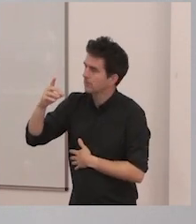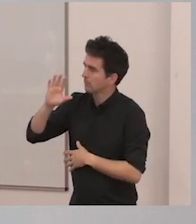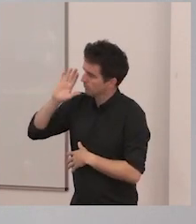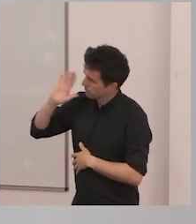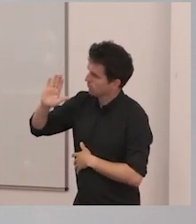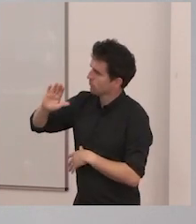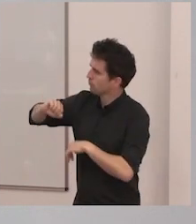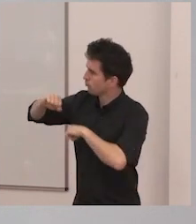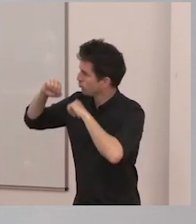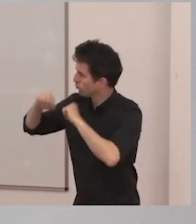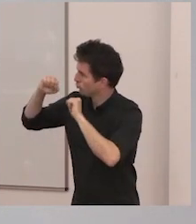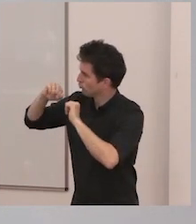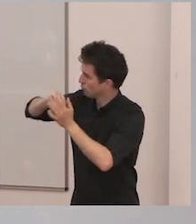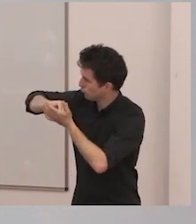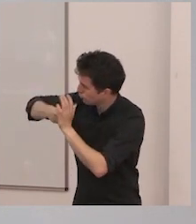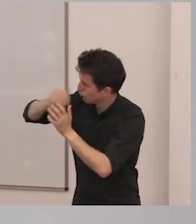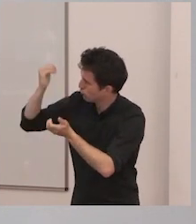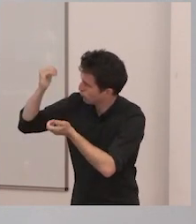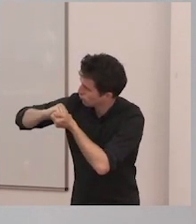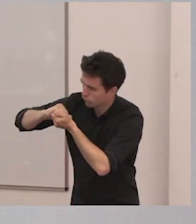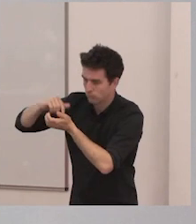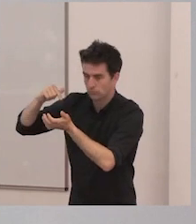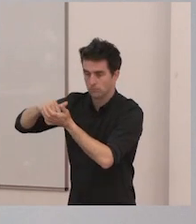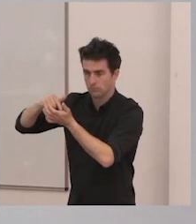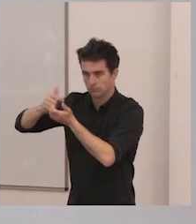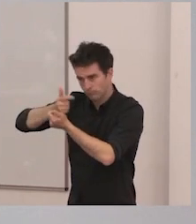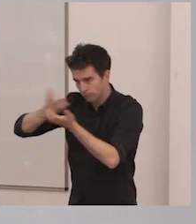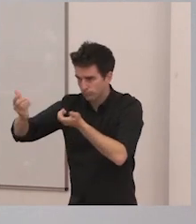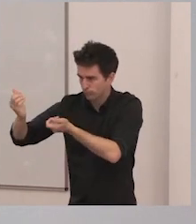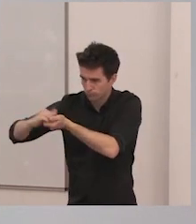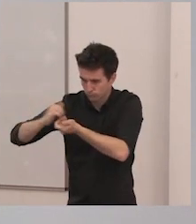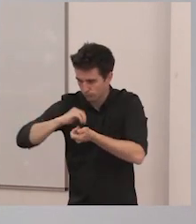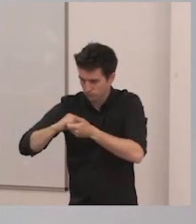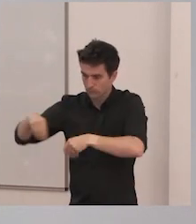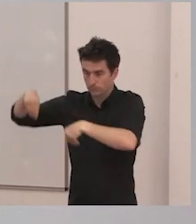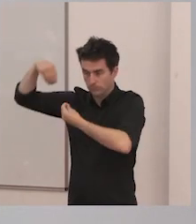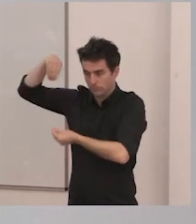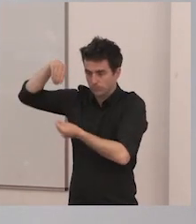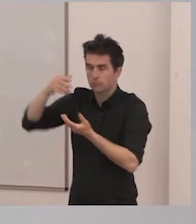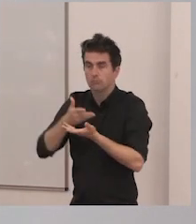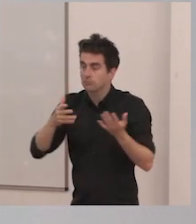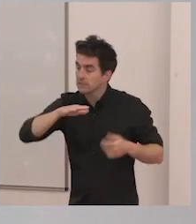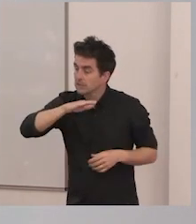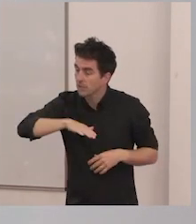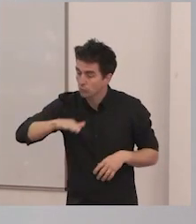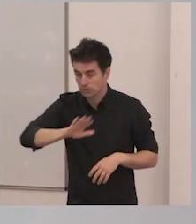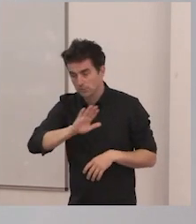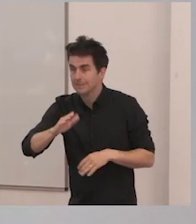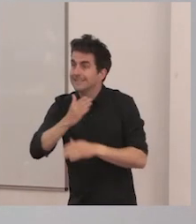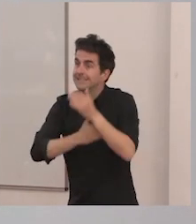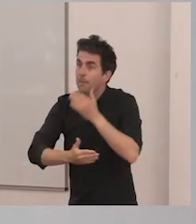The CRPD reaffirms that all children with disabilities should be able to exercise and